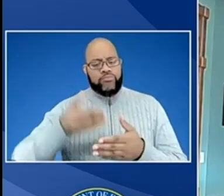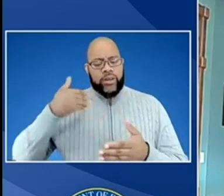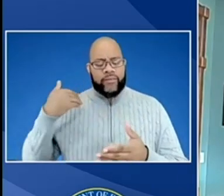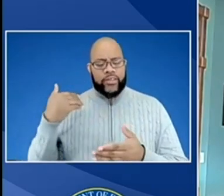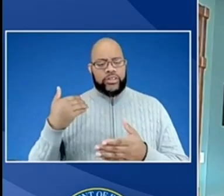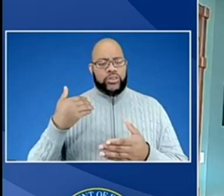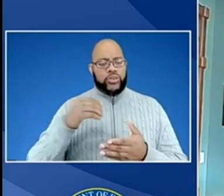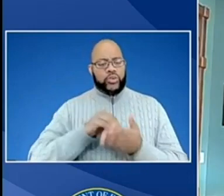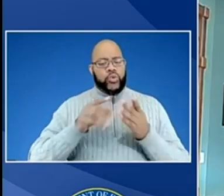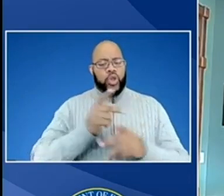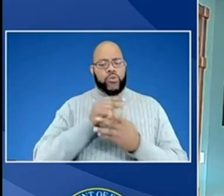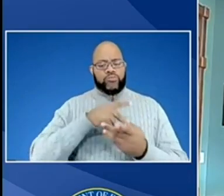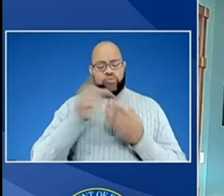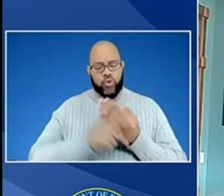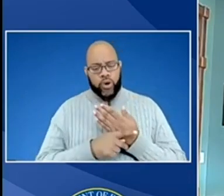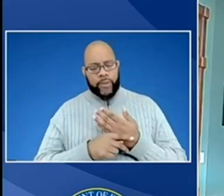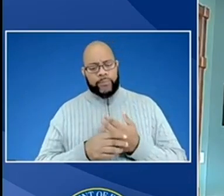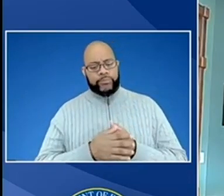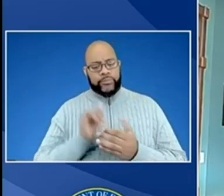student loan program. Namely,